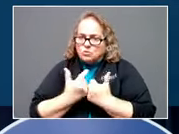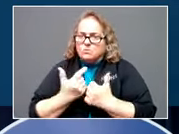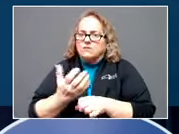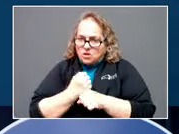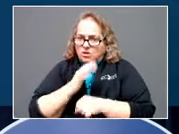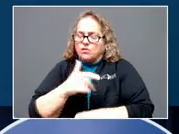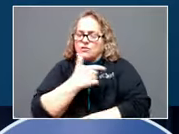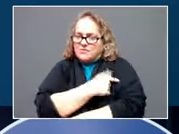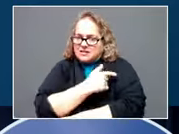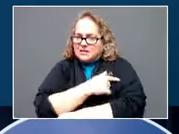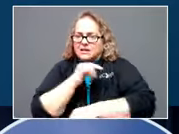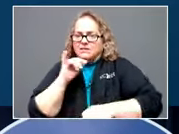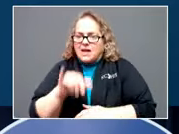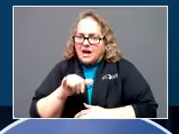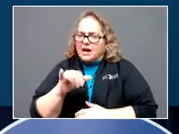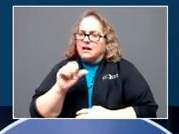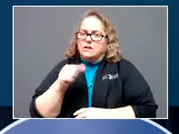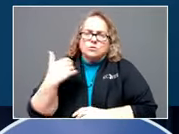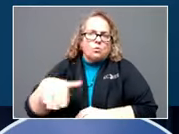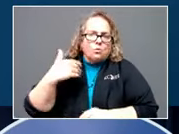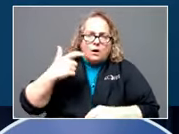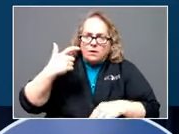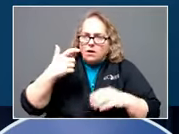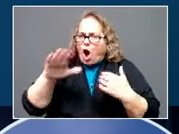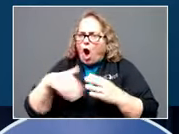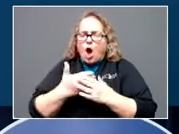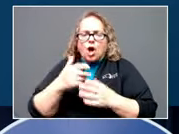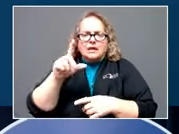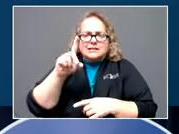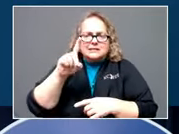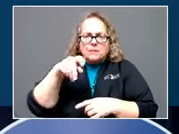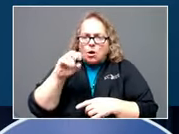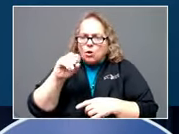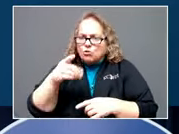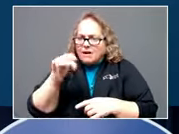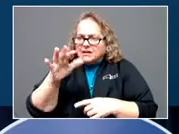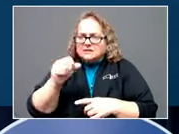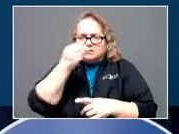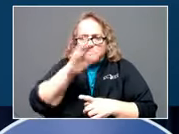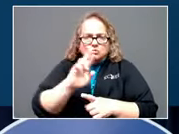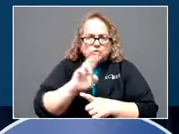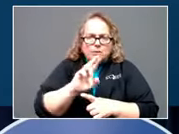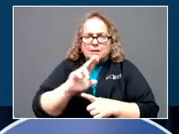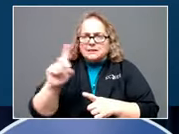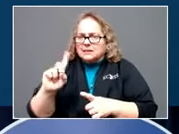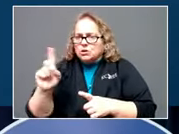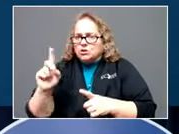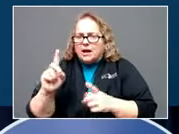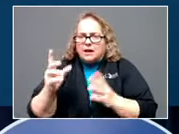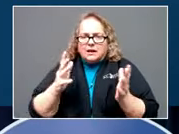That crosses all types of demographics, party affiliation. There's a lot of noise about some of that stuff,